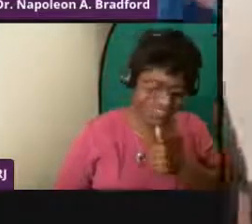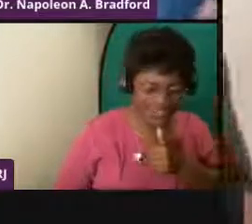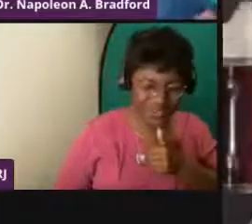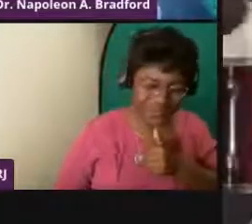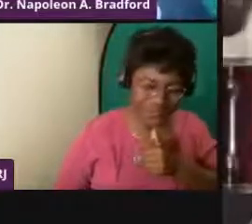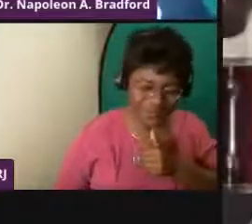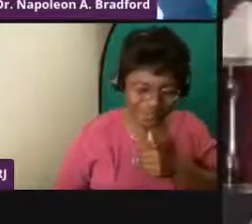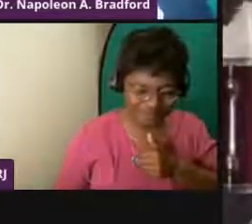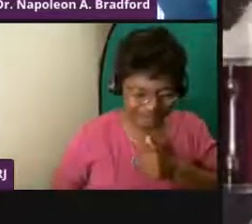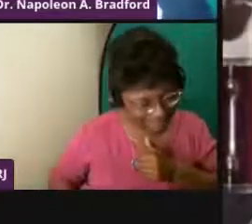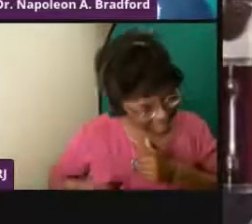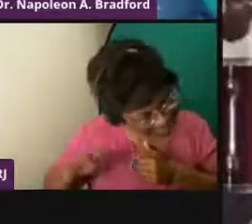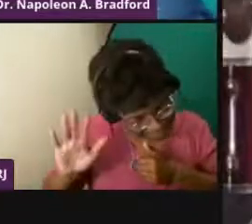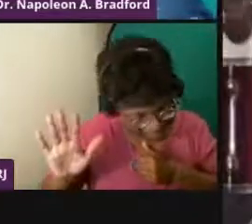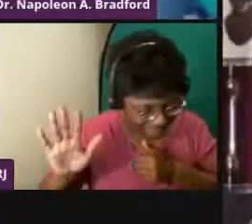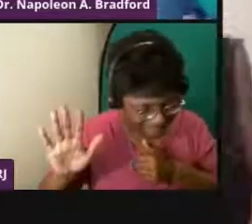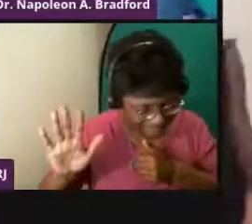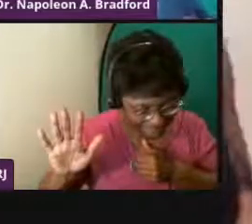soul.